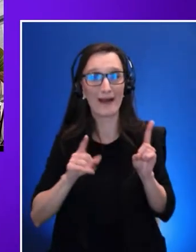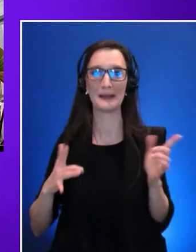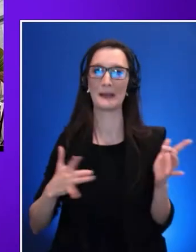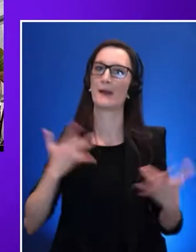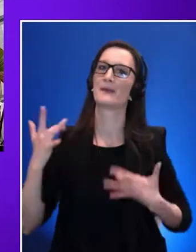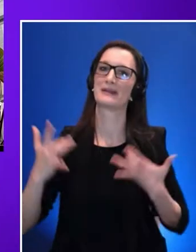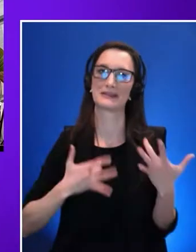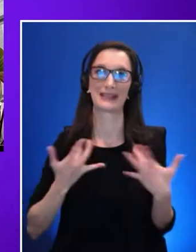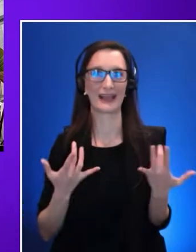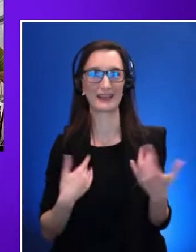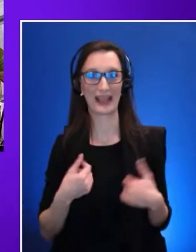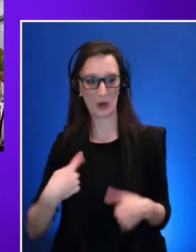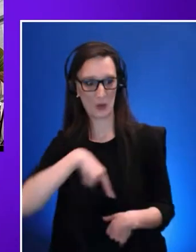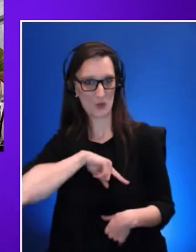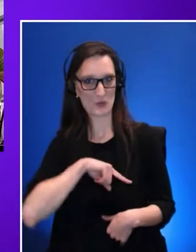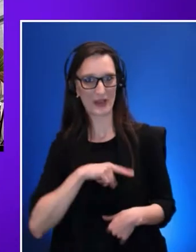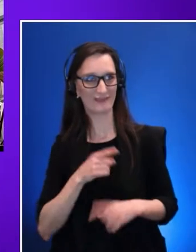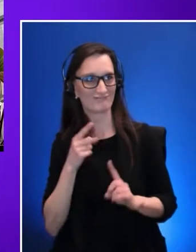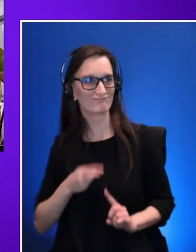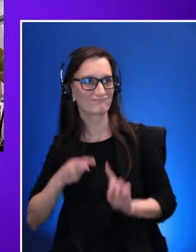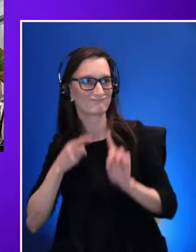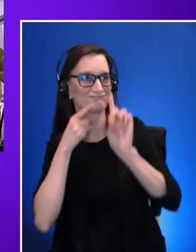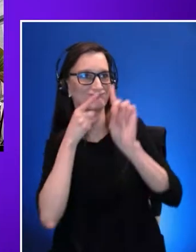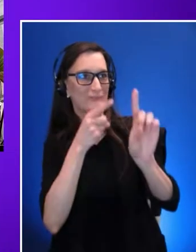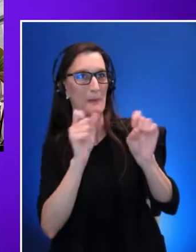pursuing these possibilities.